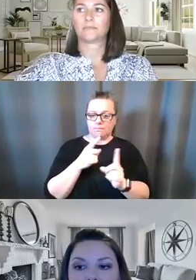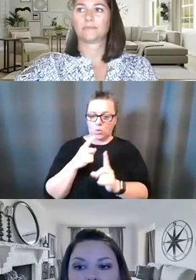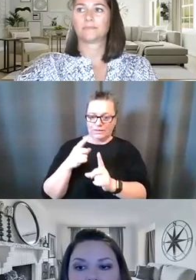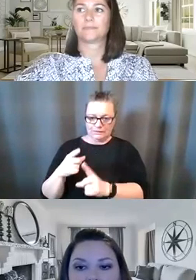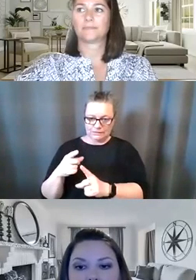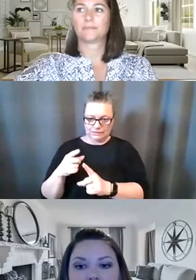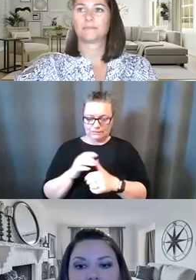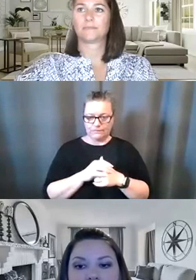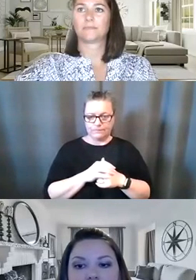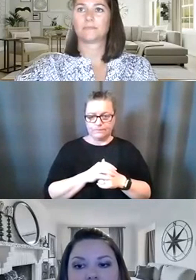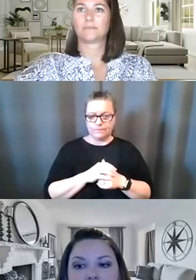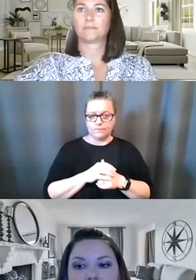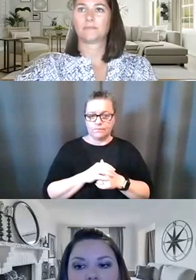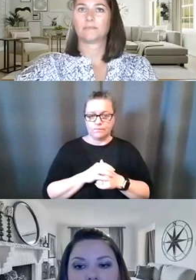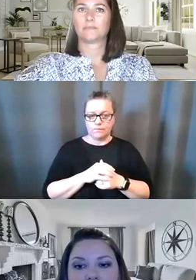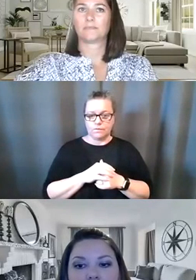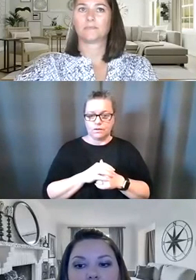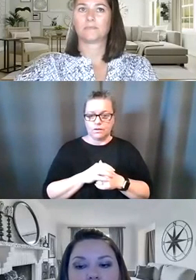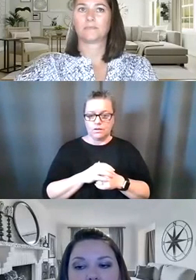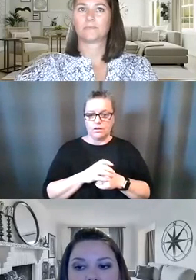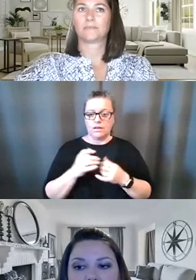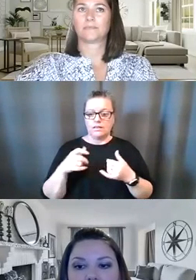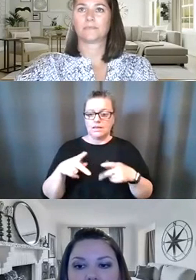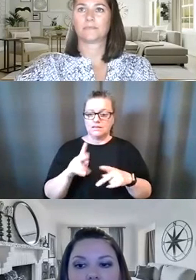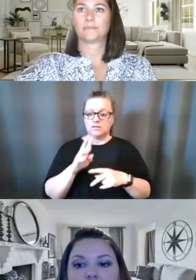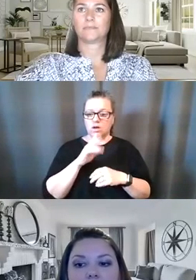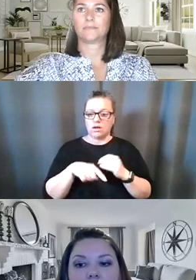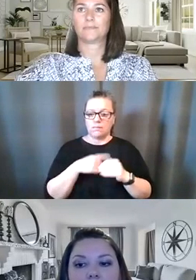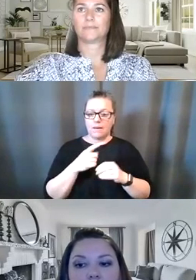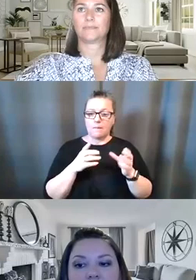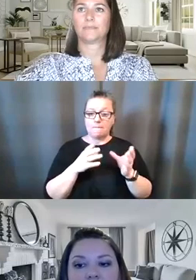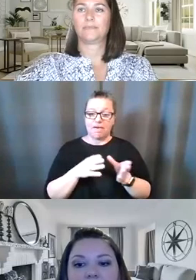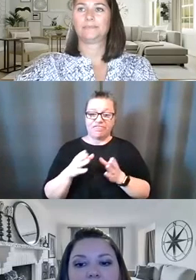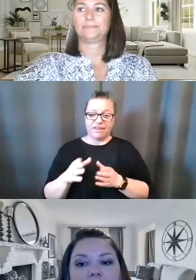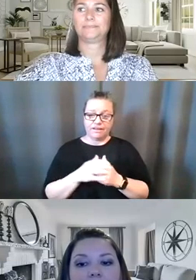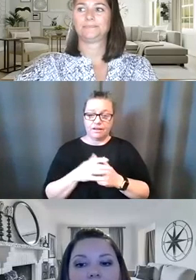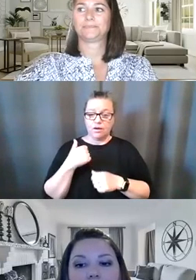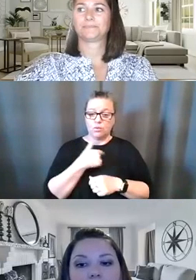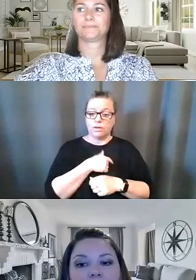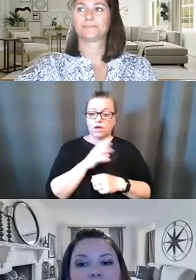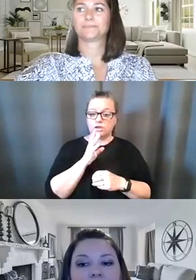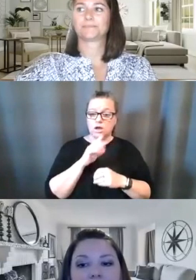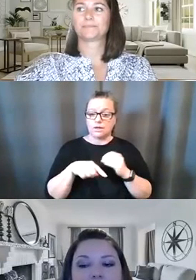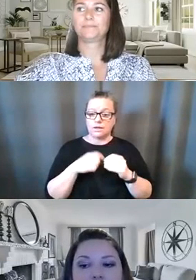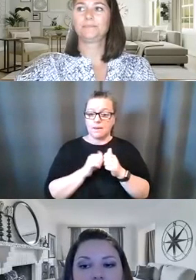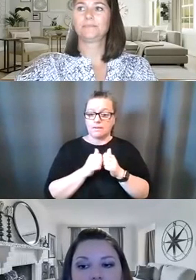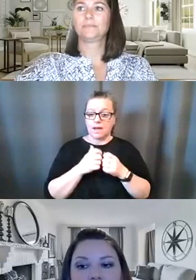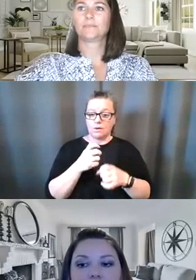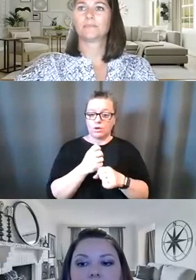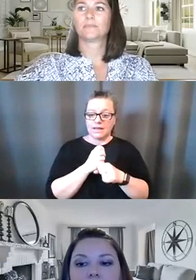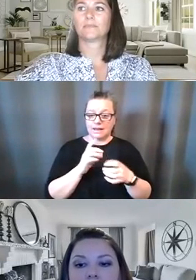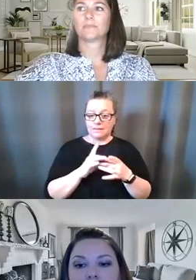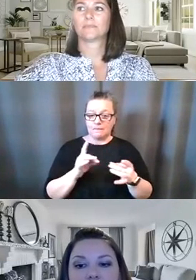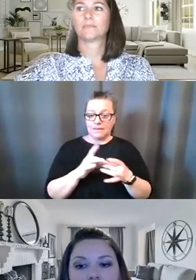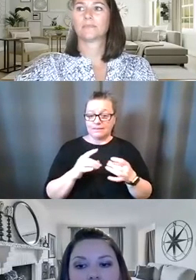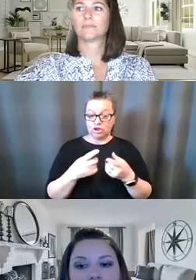addressed. Let's talk about method. We're talking about how we're getting the message out